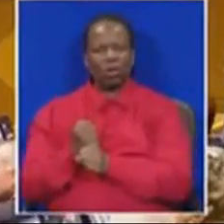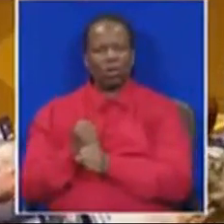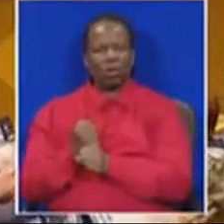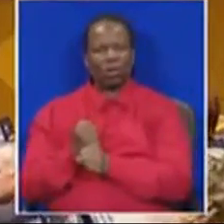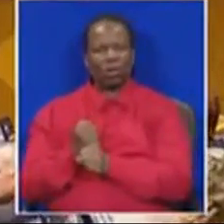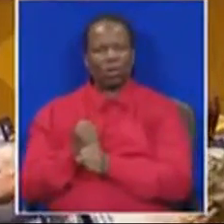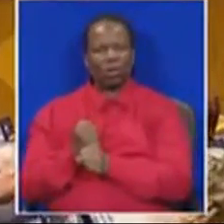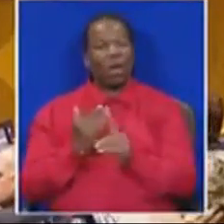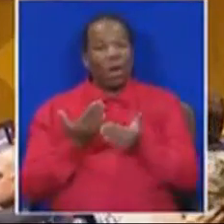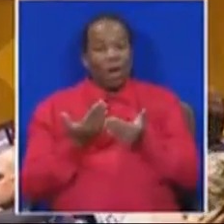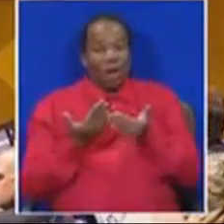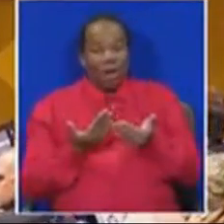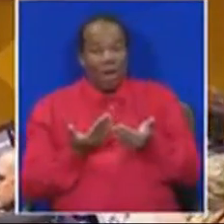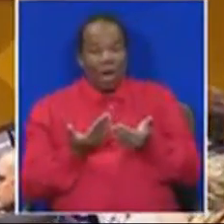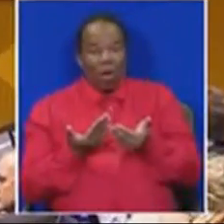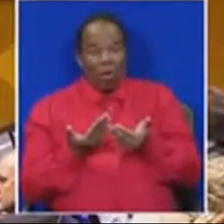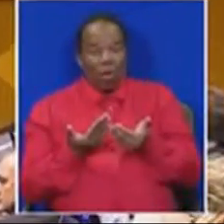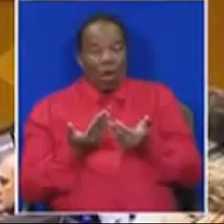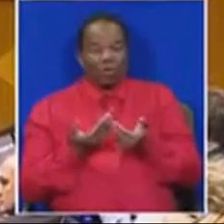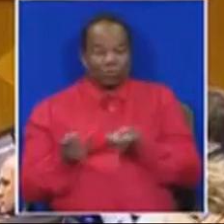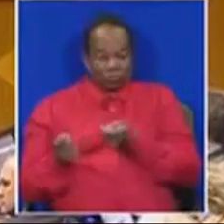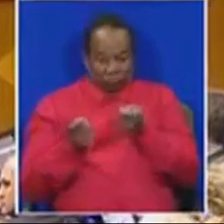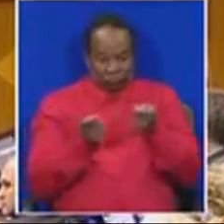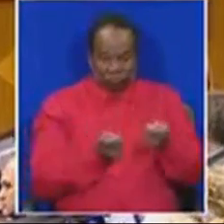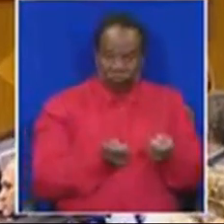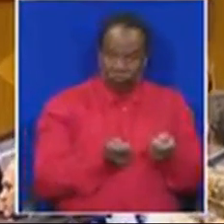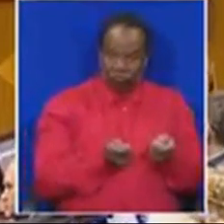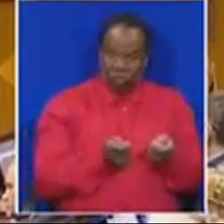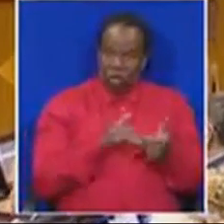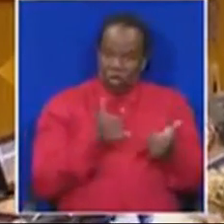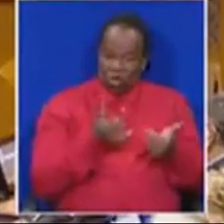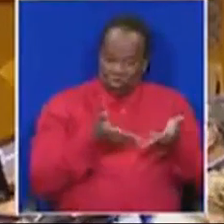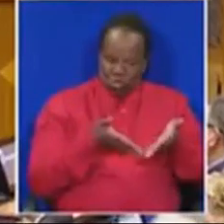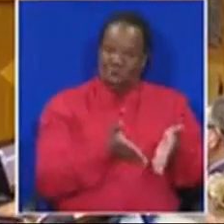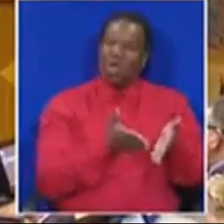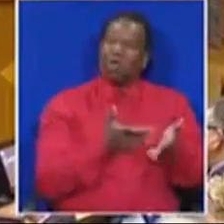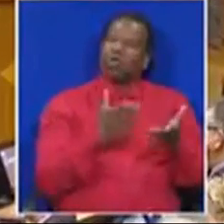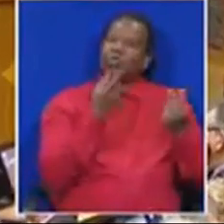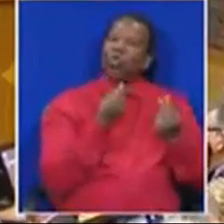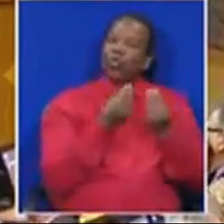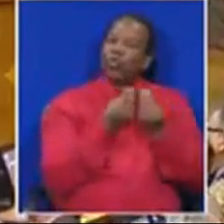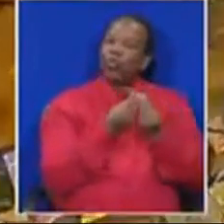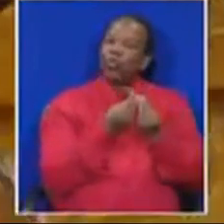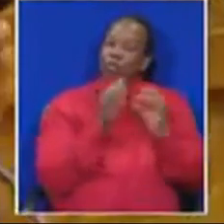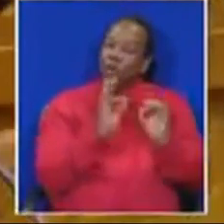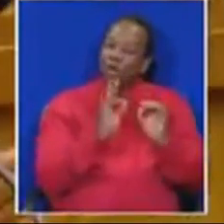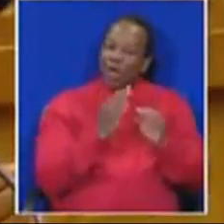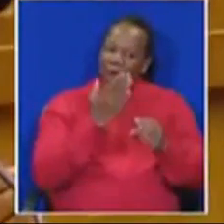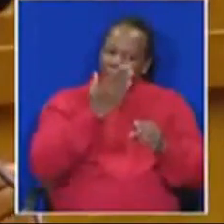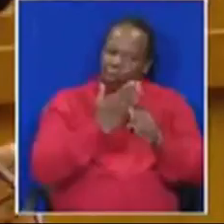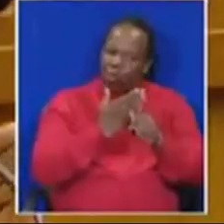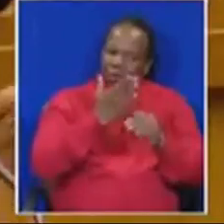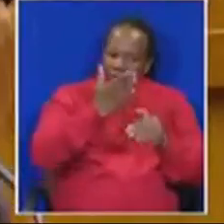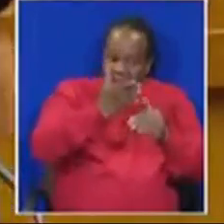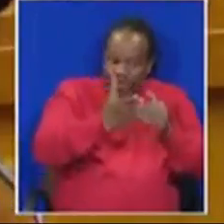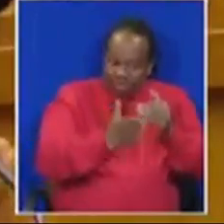a new discipline to do things correctly, to do them completely, and to do